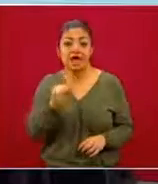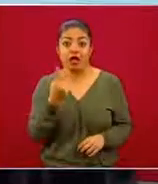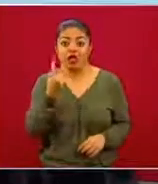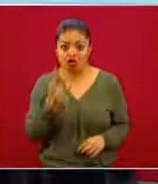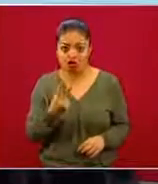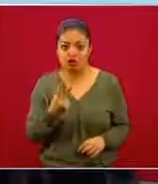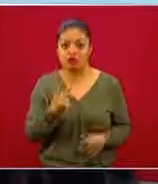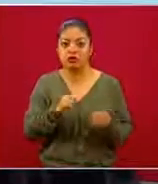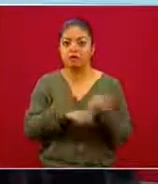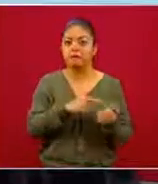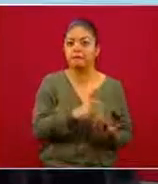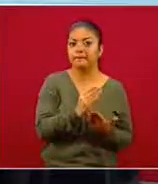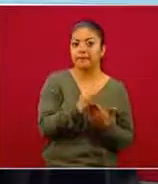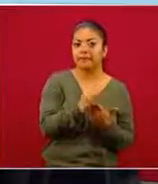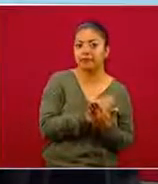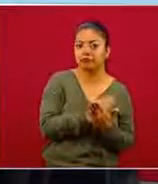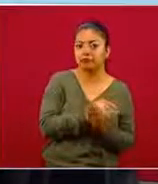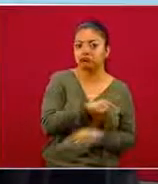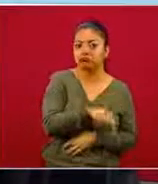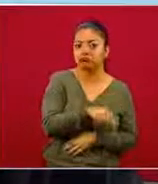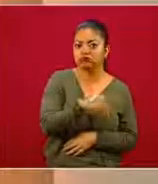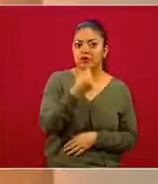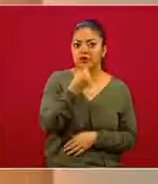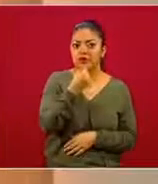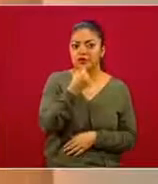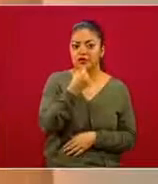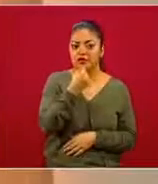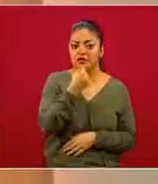converter for